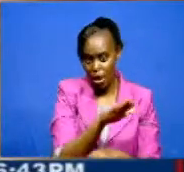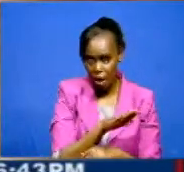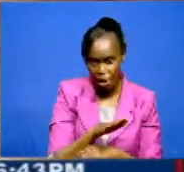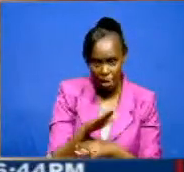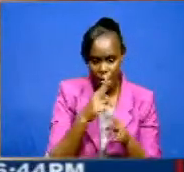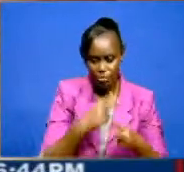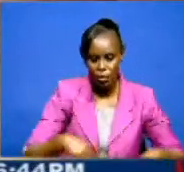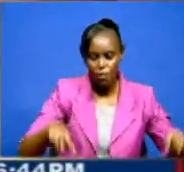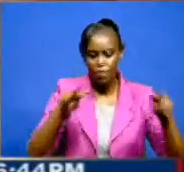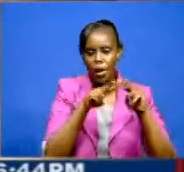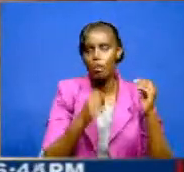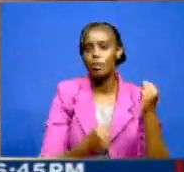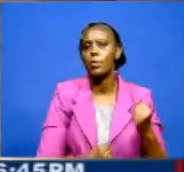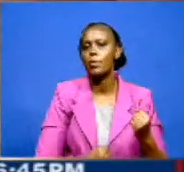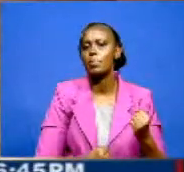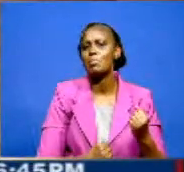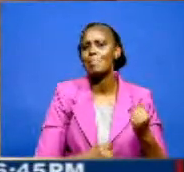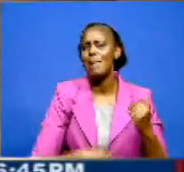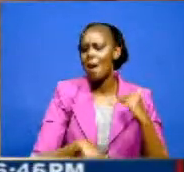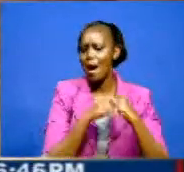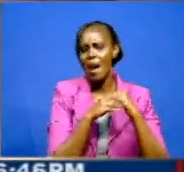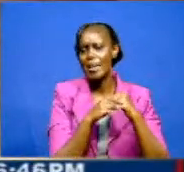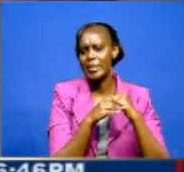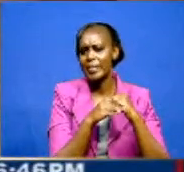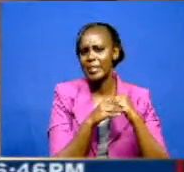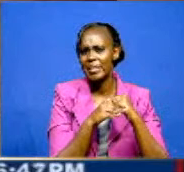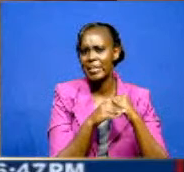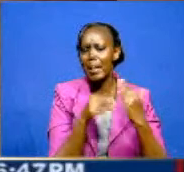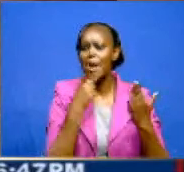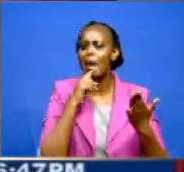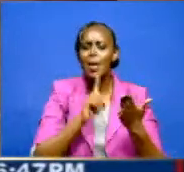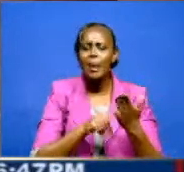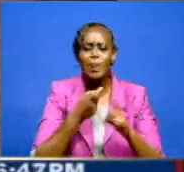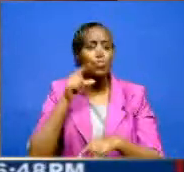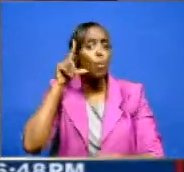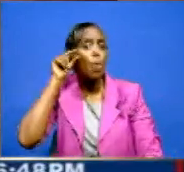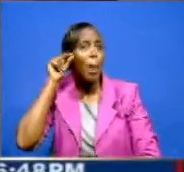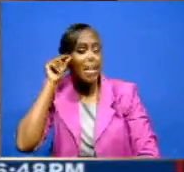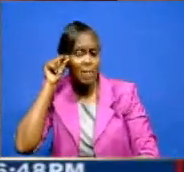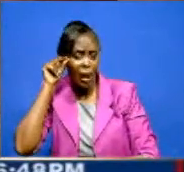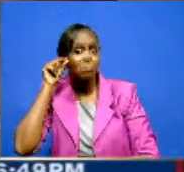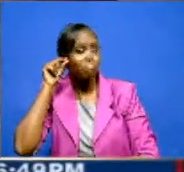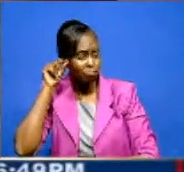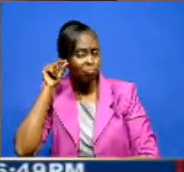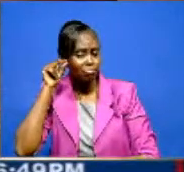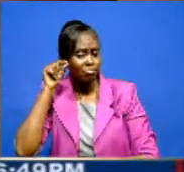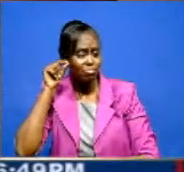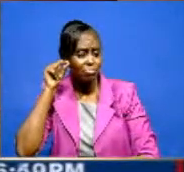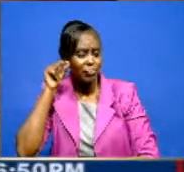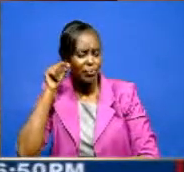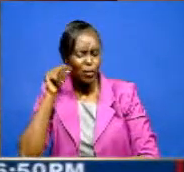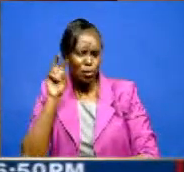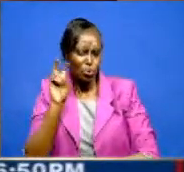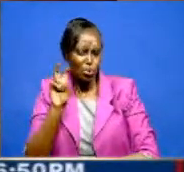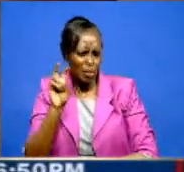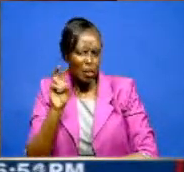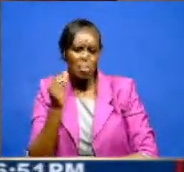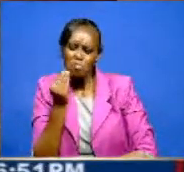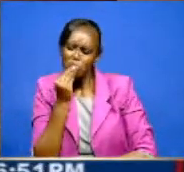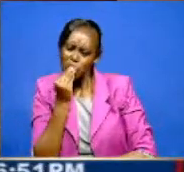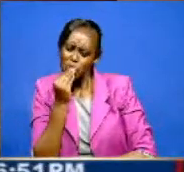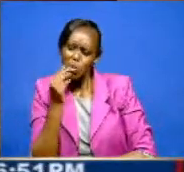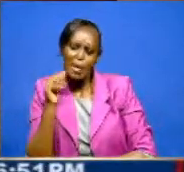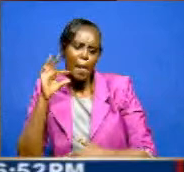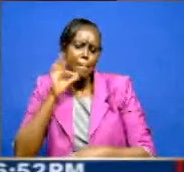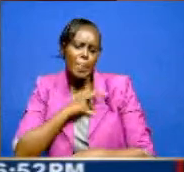value addition. Why? Let us get rice from Mombasa. Let us just look at the nutrients of